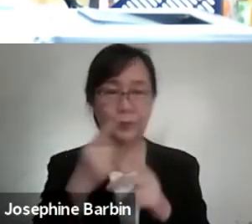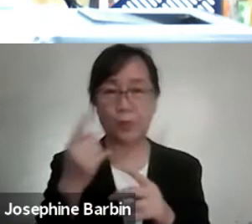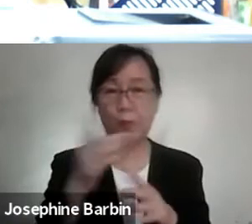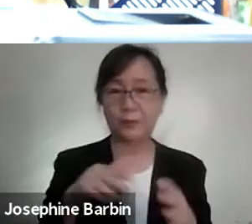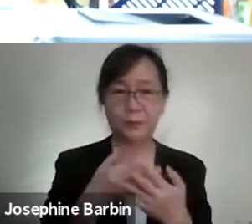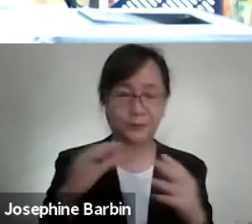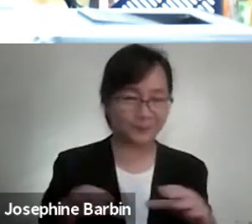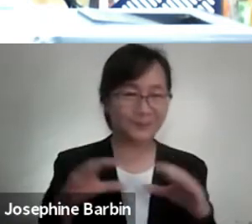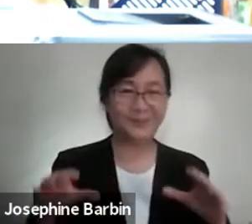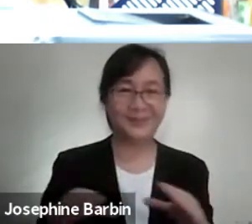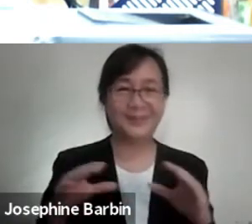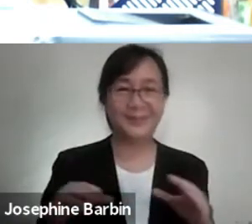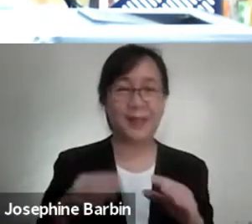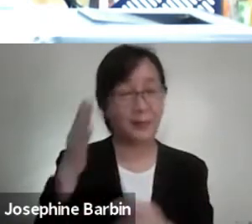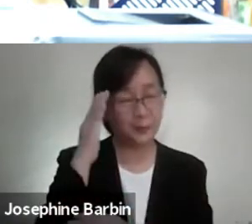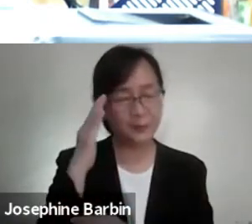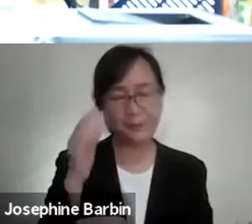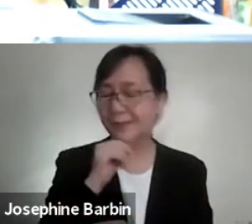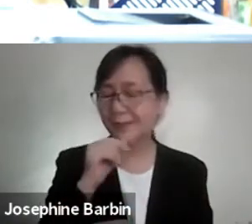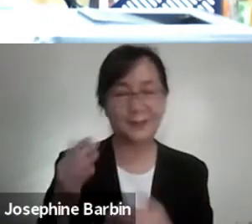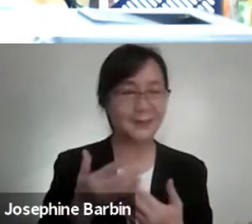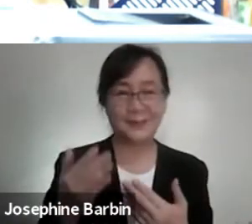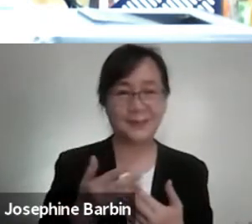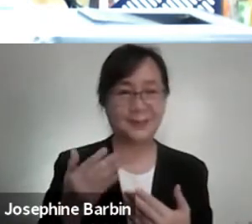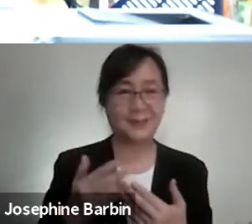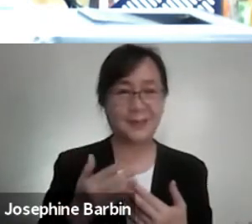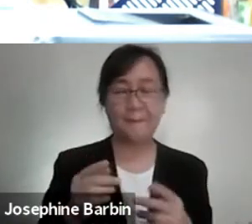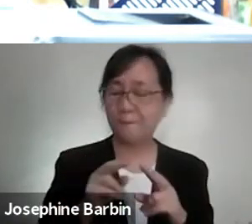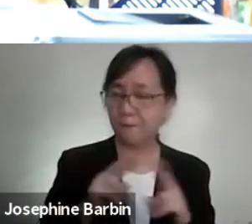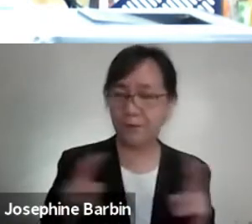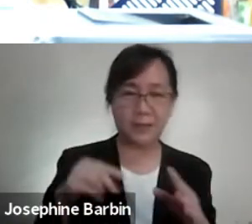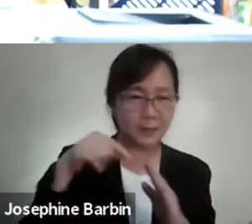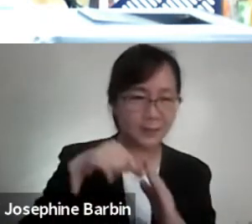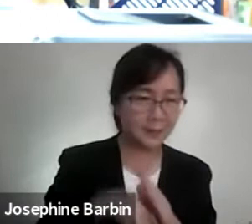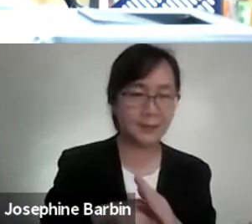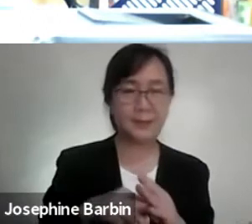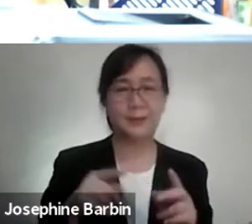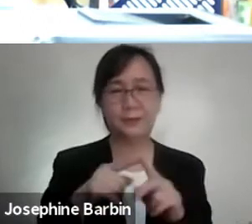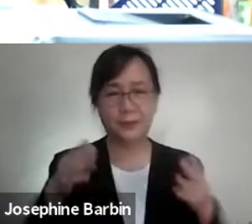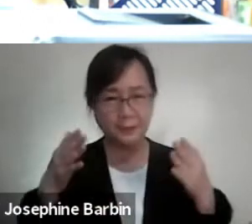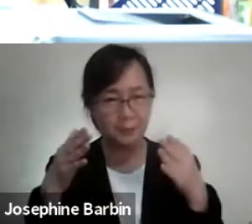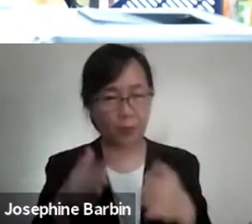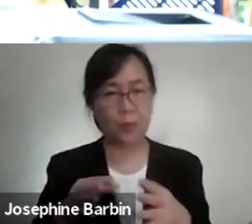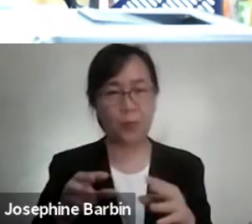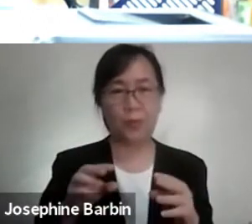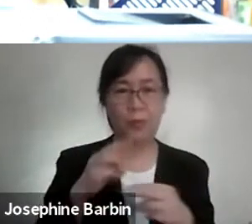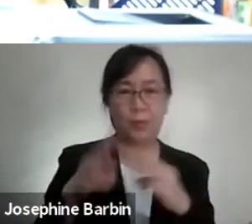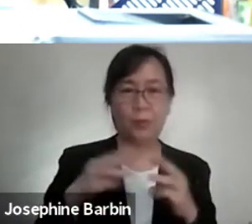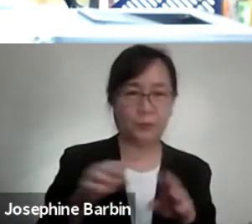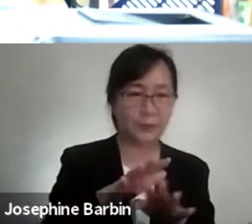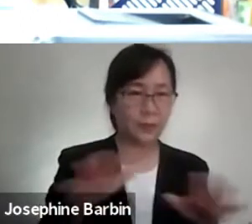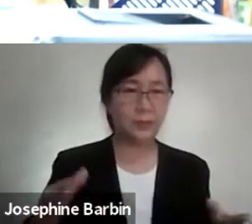work behind. I know this is not easy at all, very intensive. In particular, is a worldwide consultation.